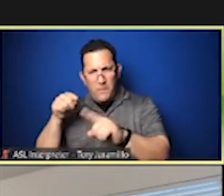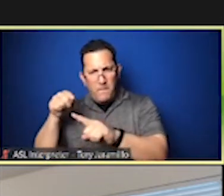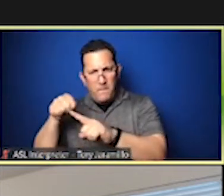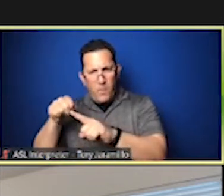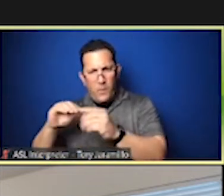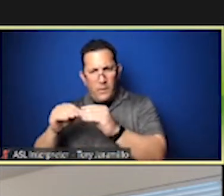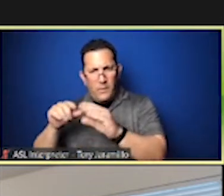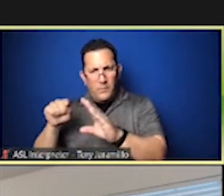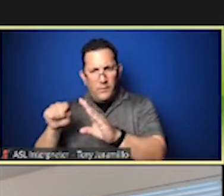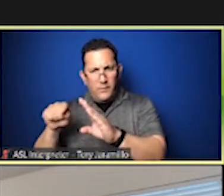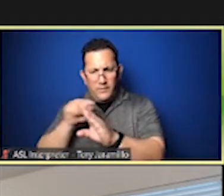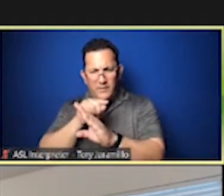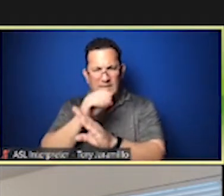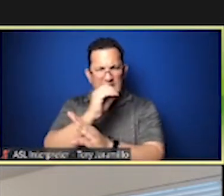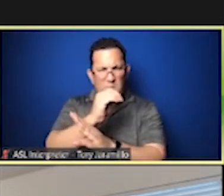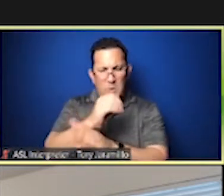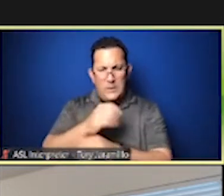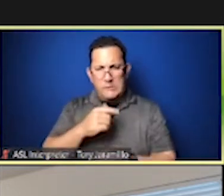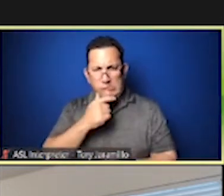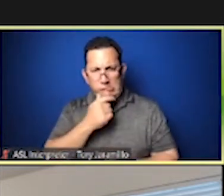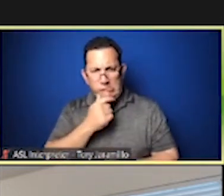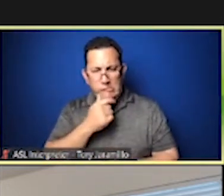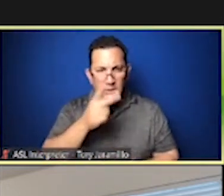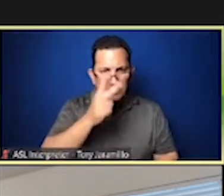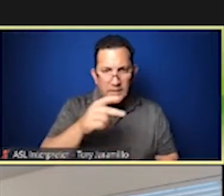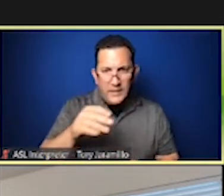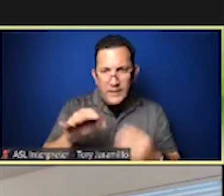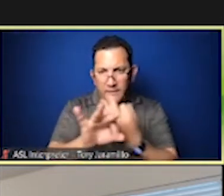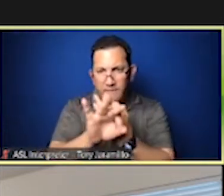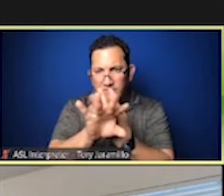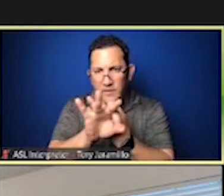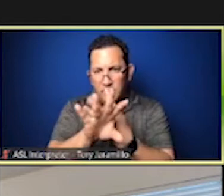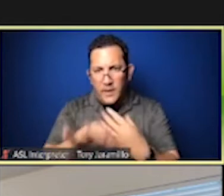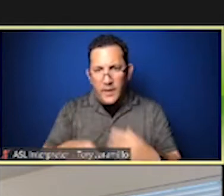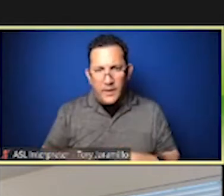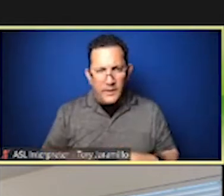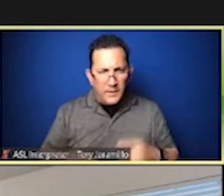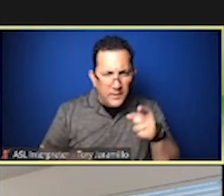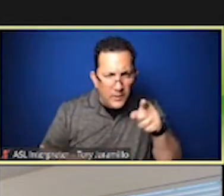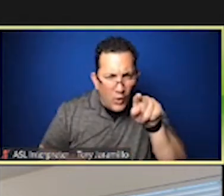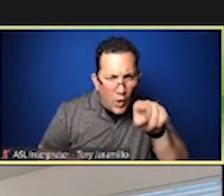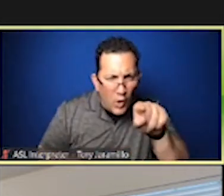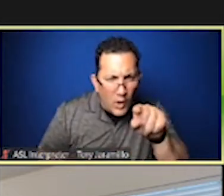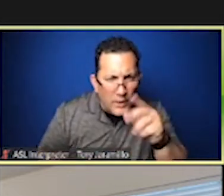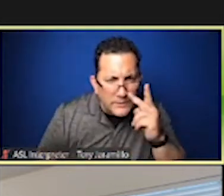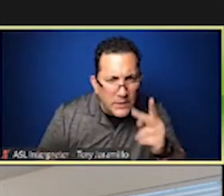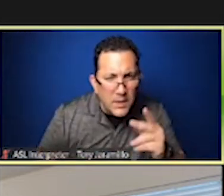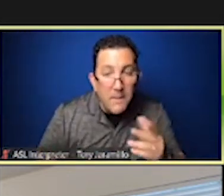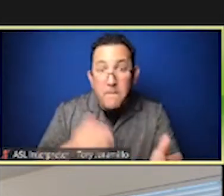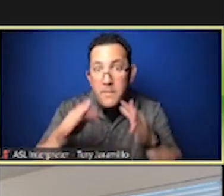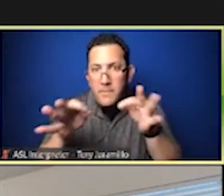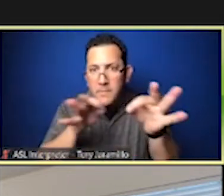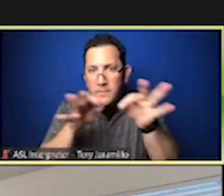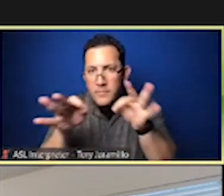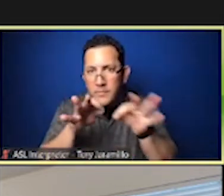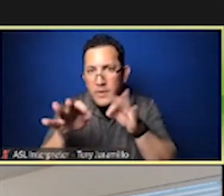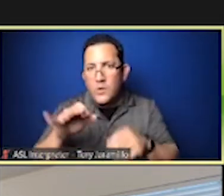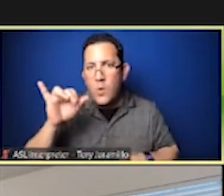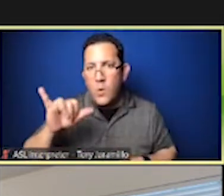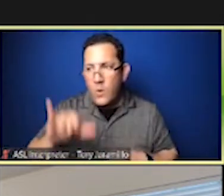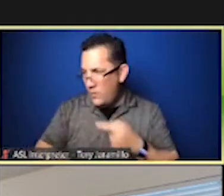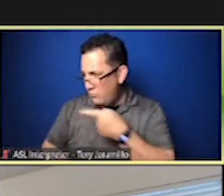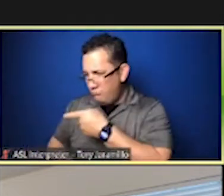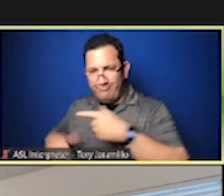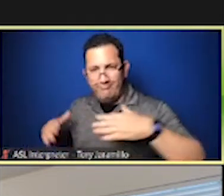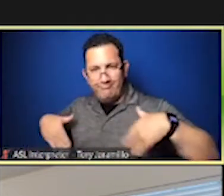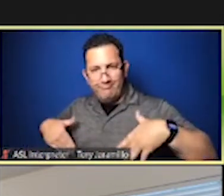that assignment, and it might say, you didn't answer question 2, or something like that. The student could